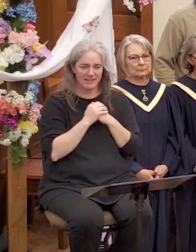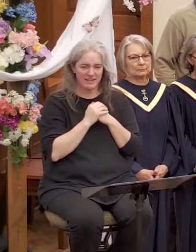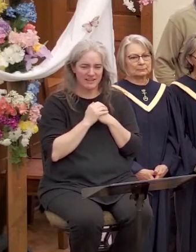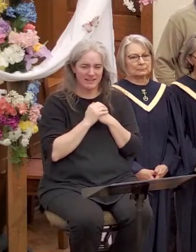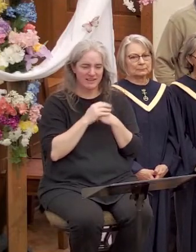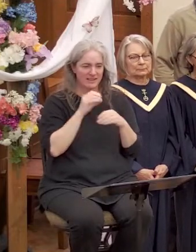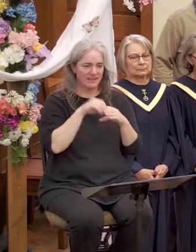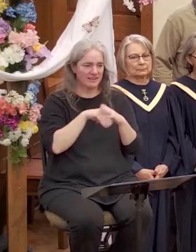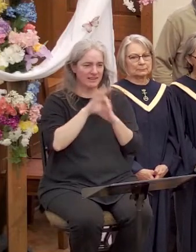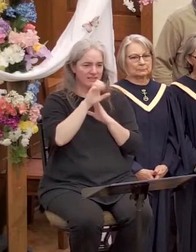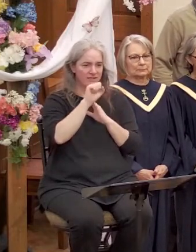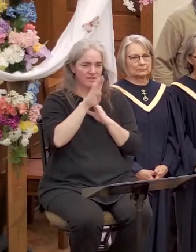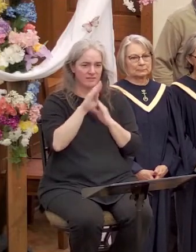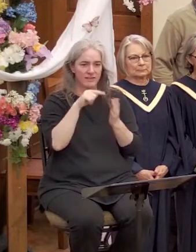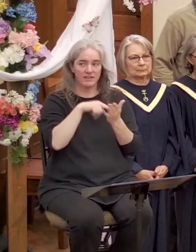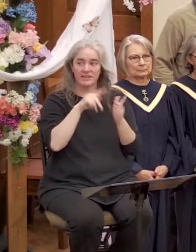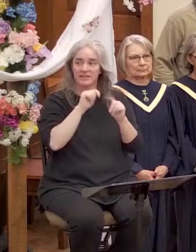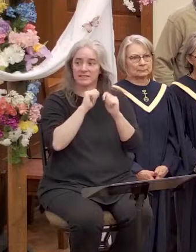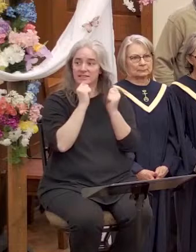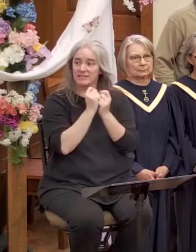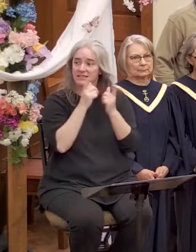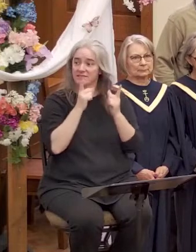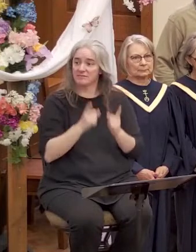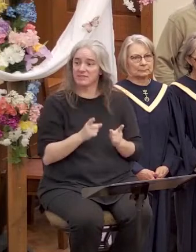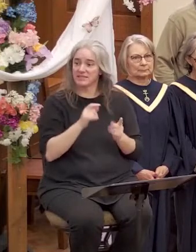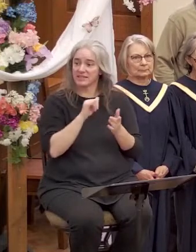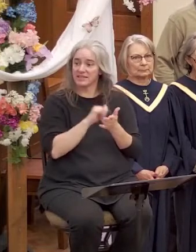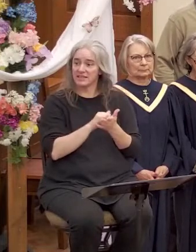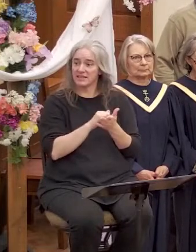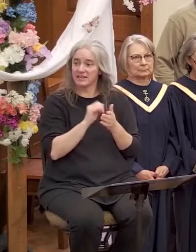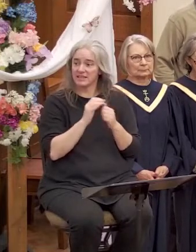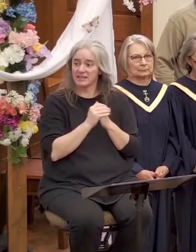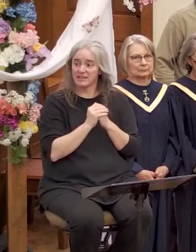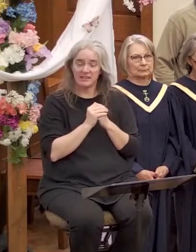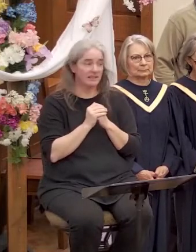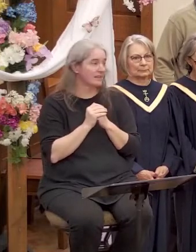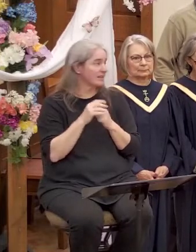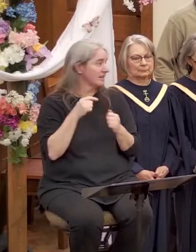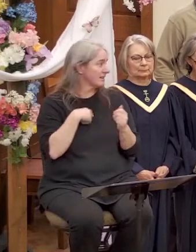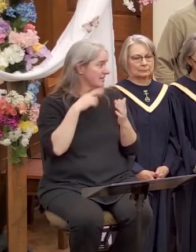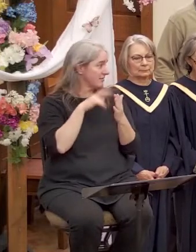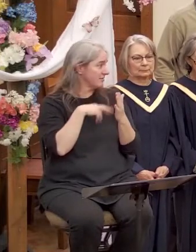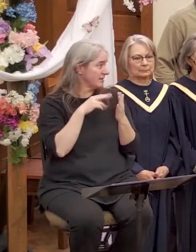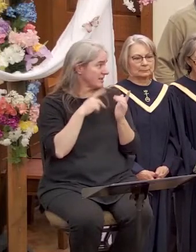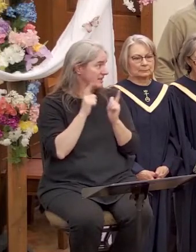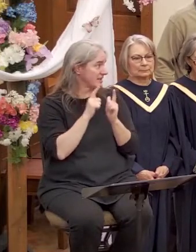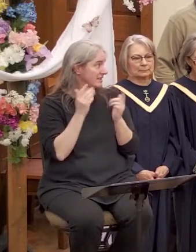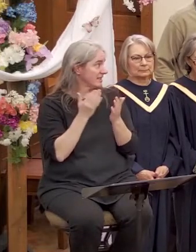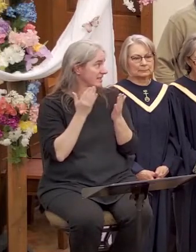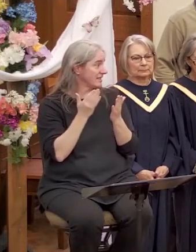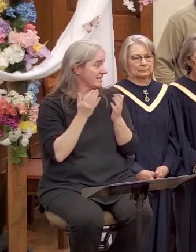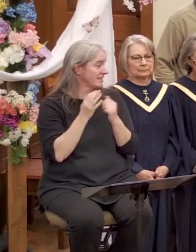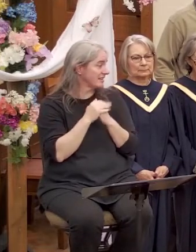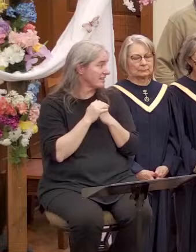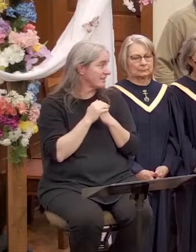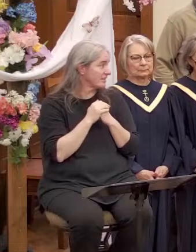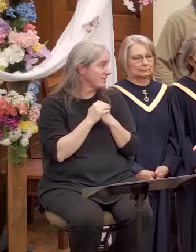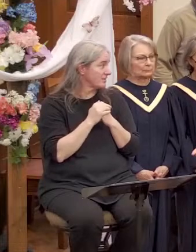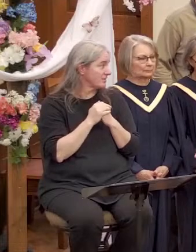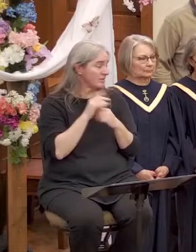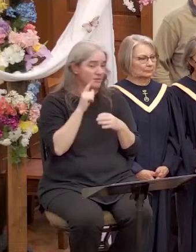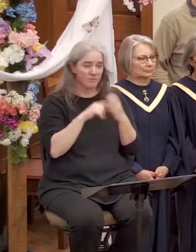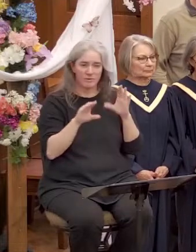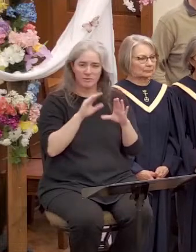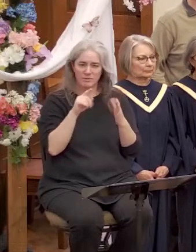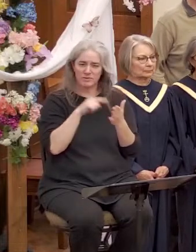In February, this team decided that, and I'm going to read a little bit here so I don't miss anything, said, you know, what are we going to do